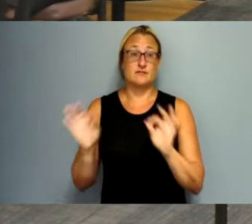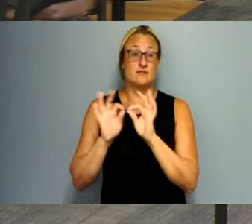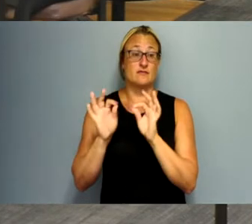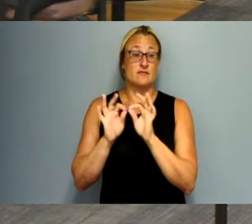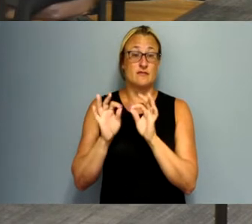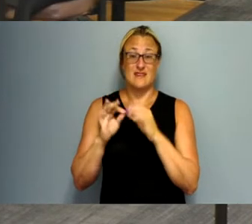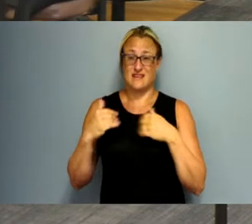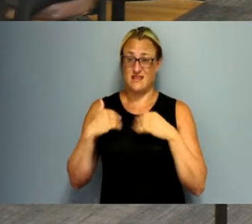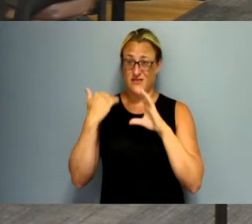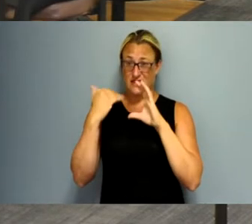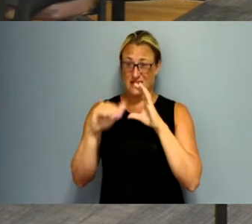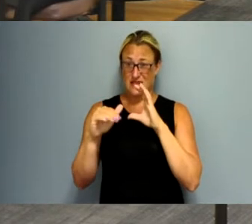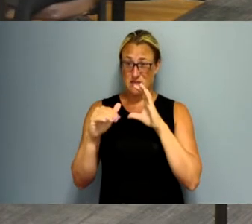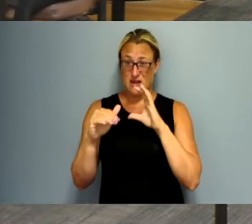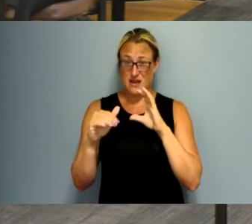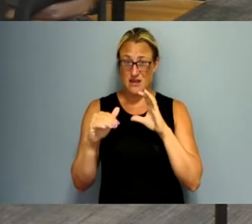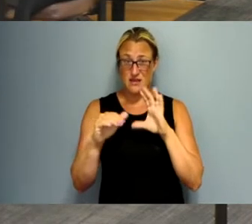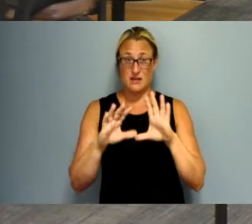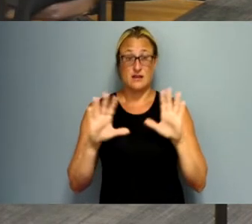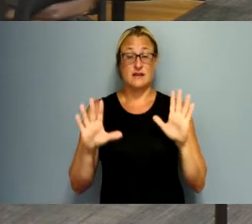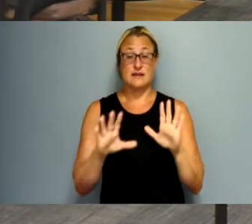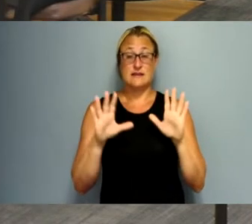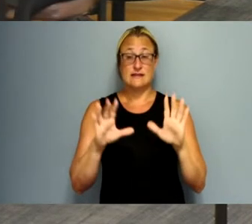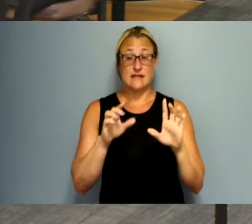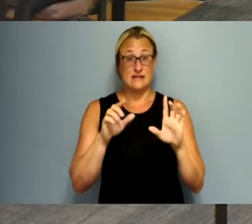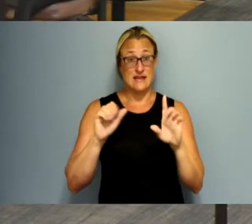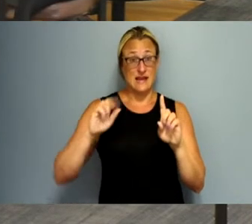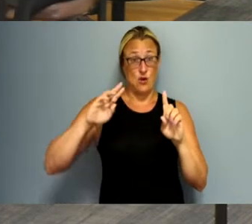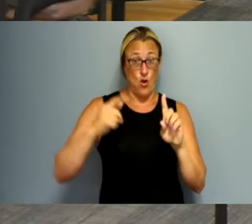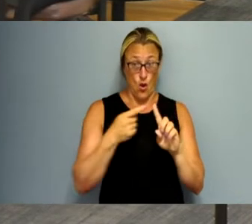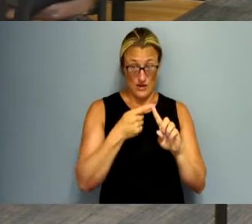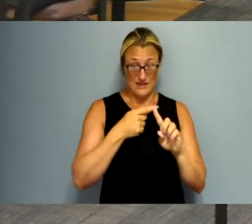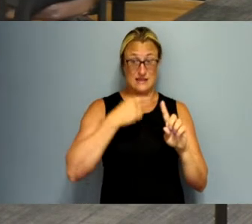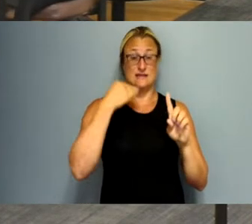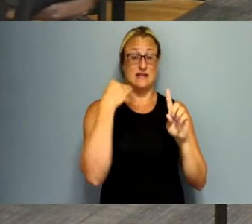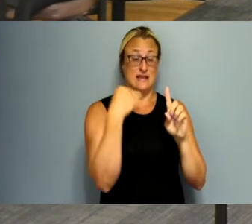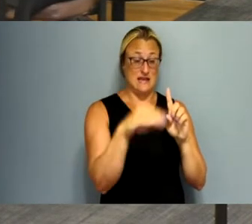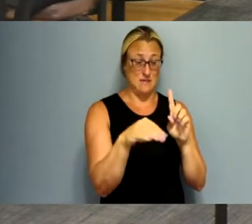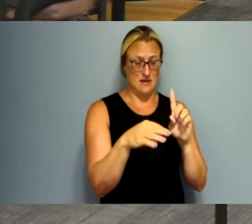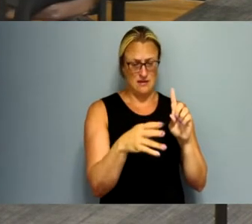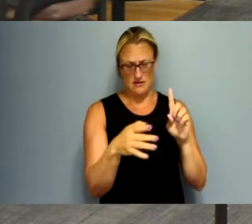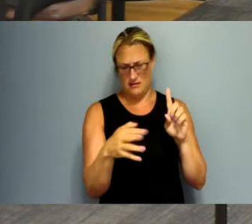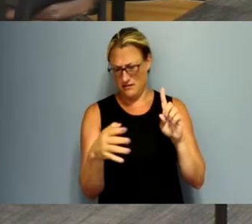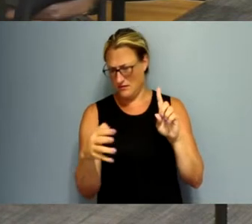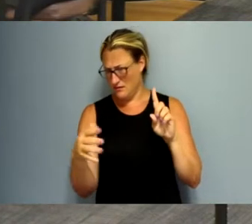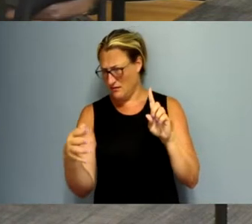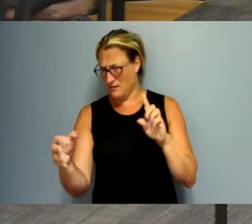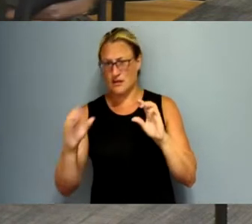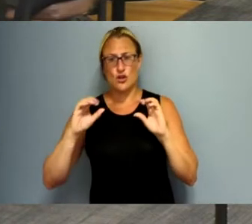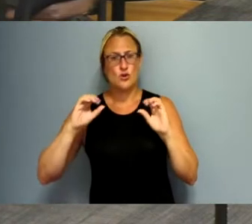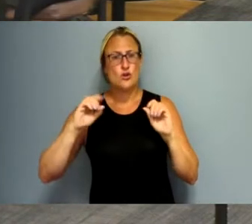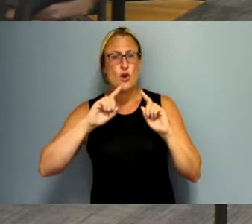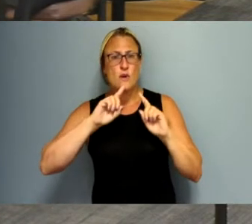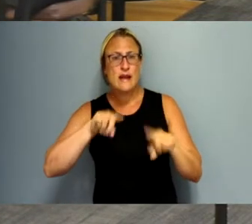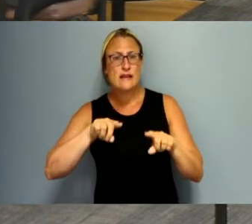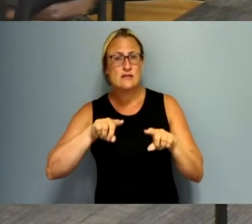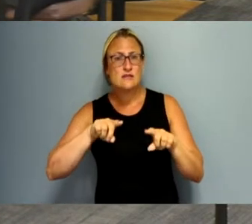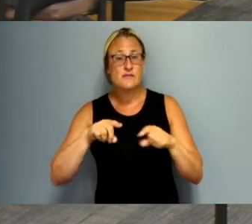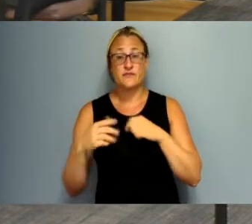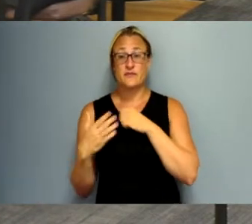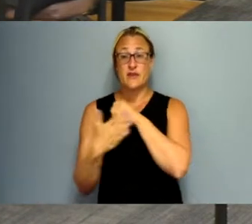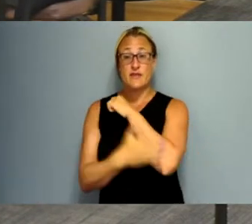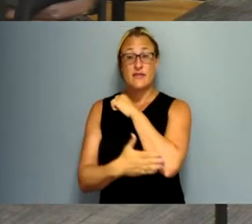unanswered from a Sunday in August, in which the county used all of its